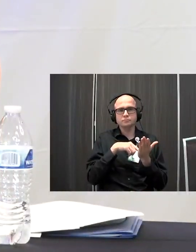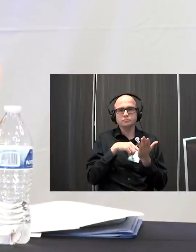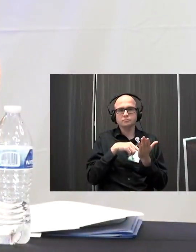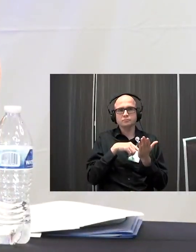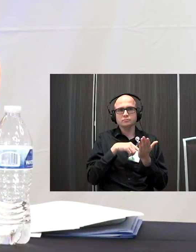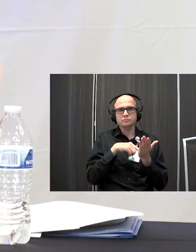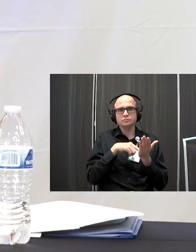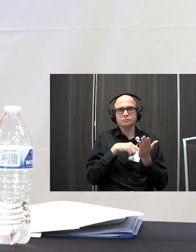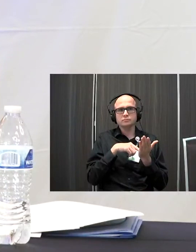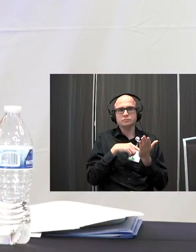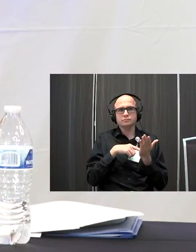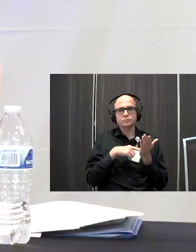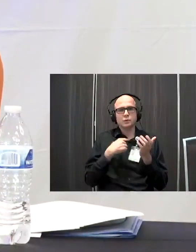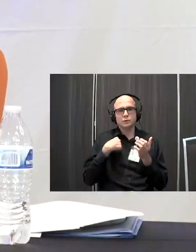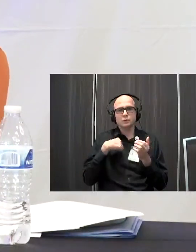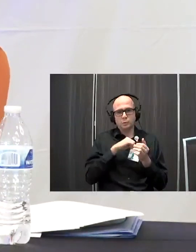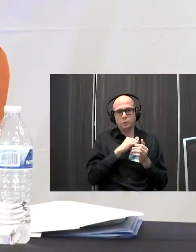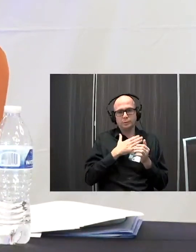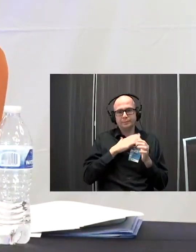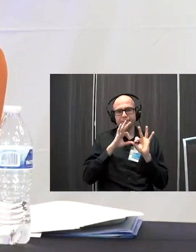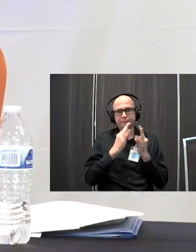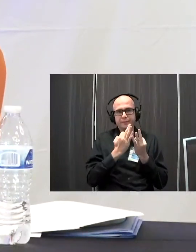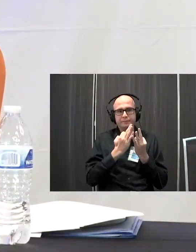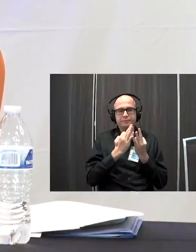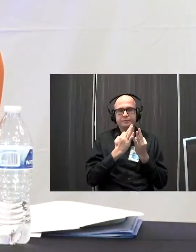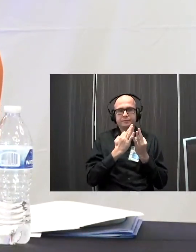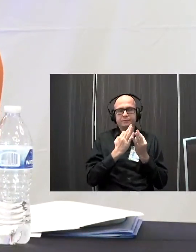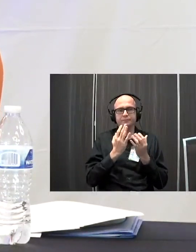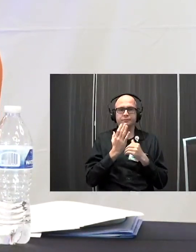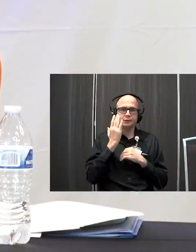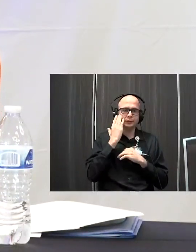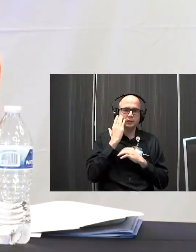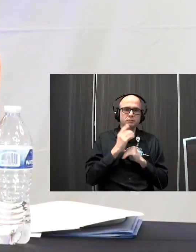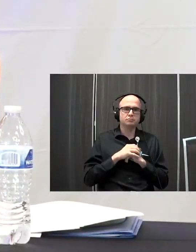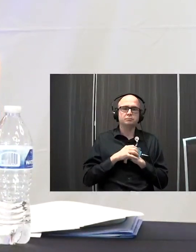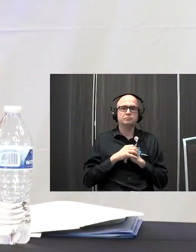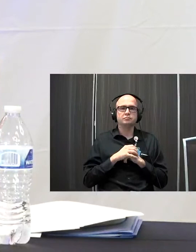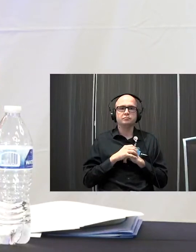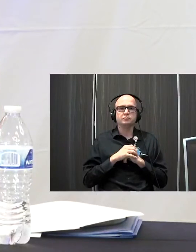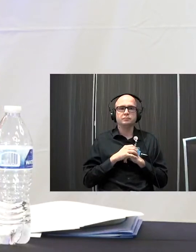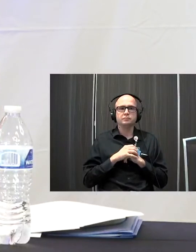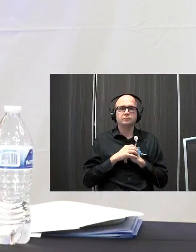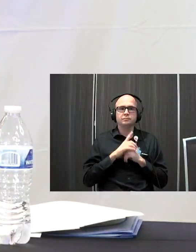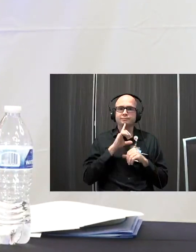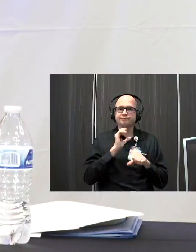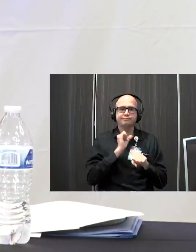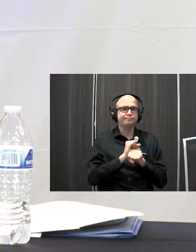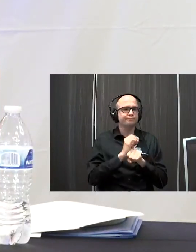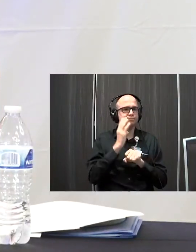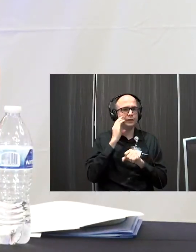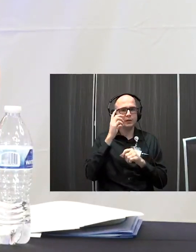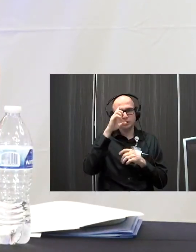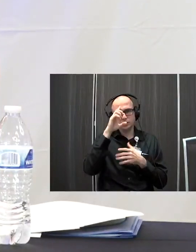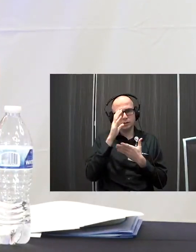we had gotten to a point where, and we were talking about that, where it's the point of just truly no return. And that's where